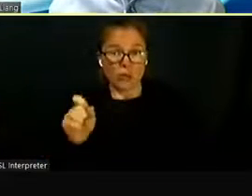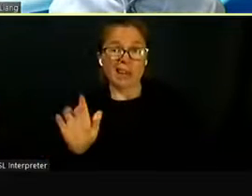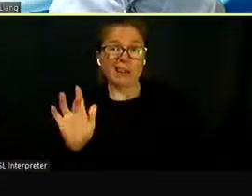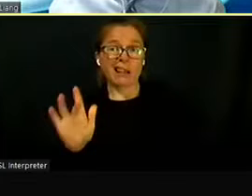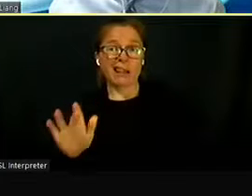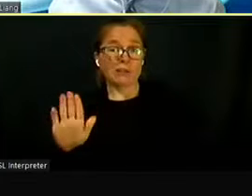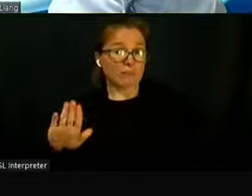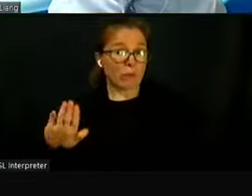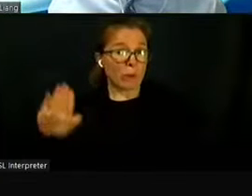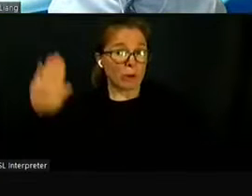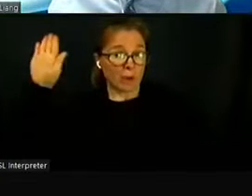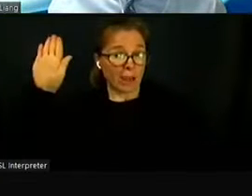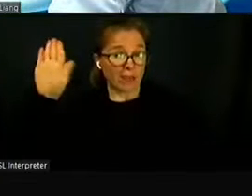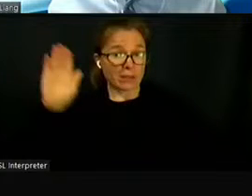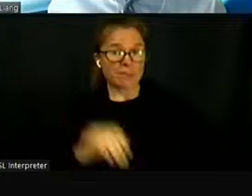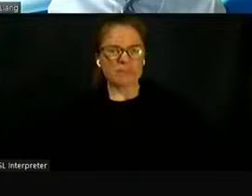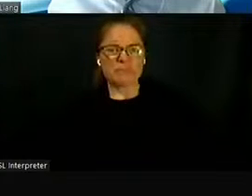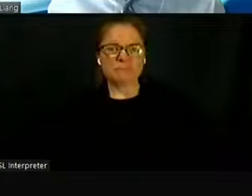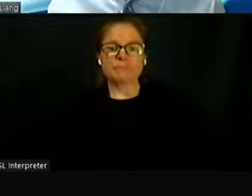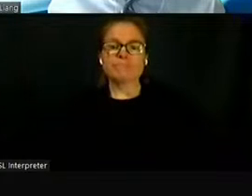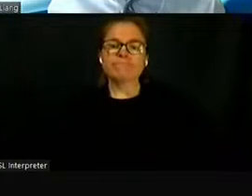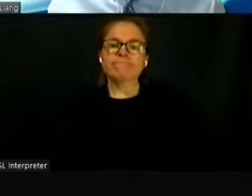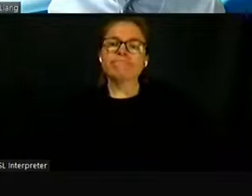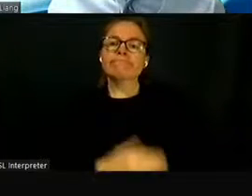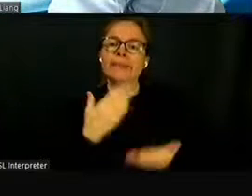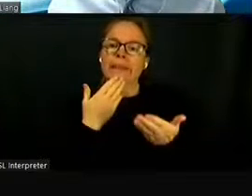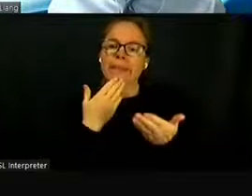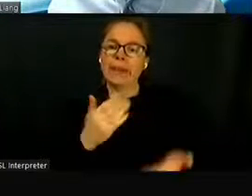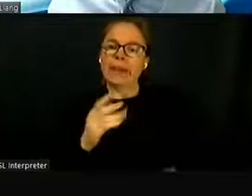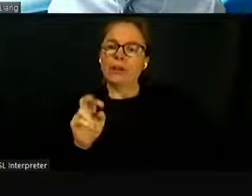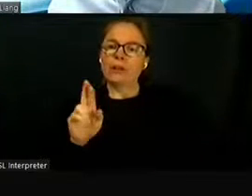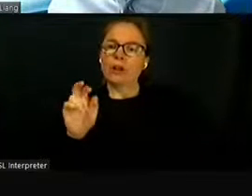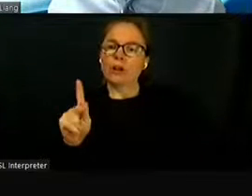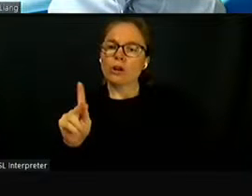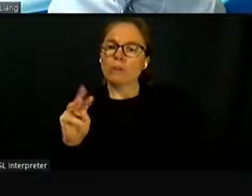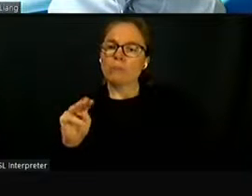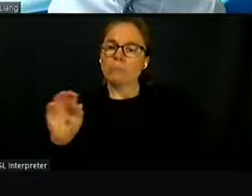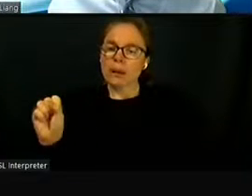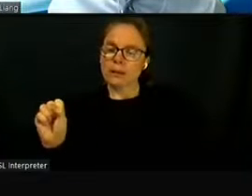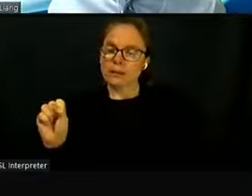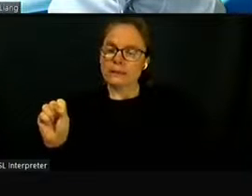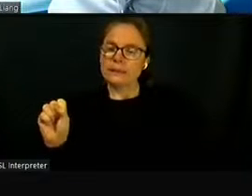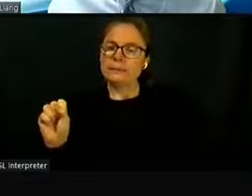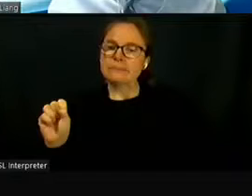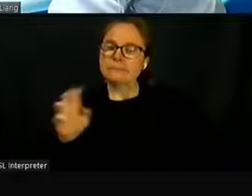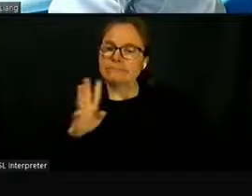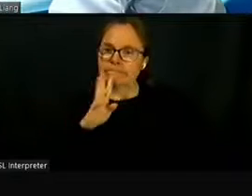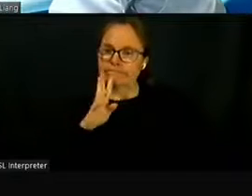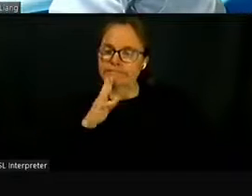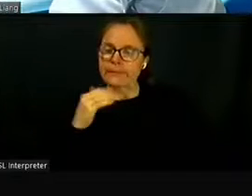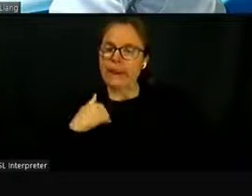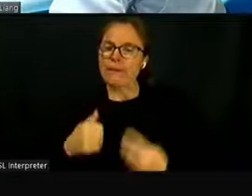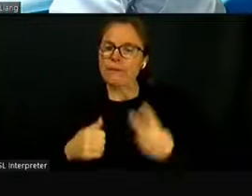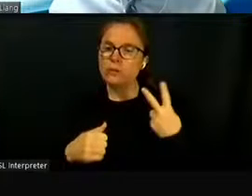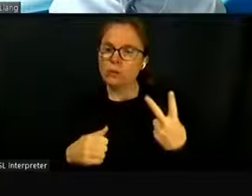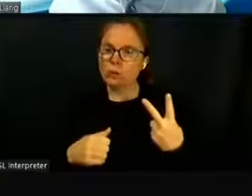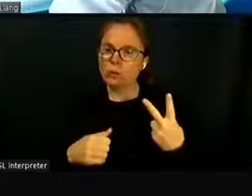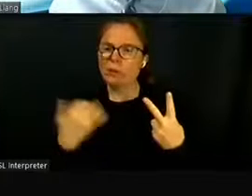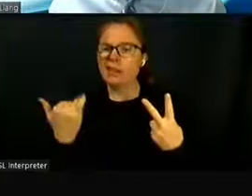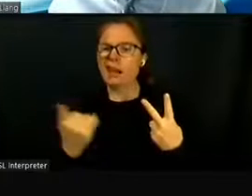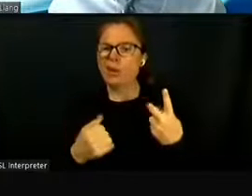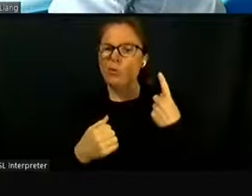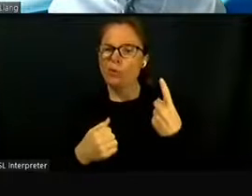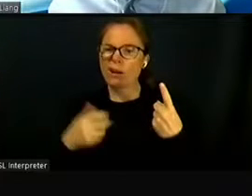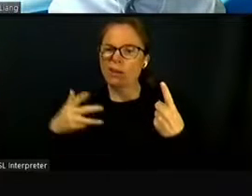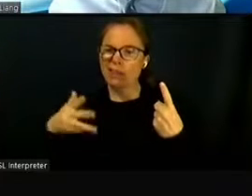questions. Thank you, Jack. This is Clerk Moss. We have we did have 2 people, but we have just 1 signed up